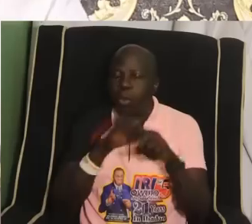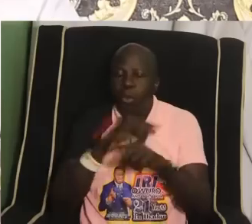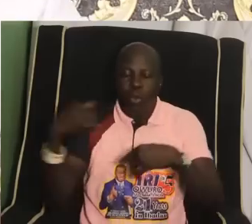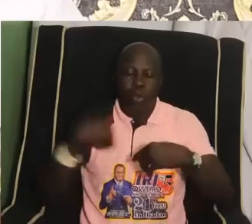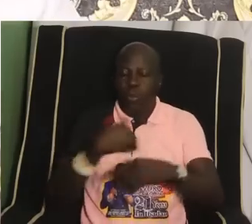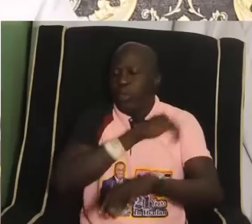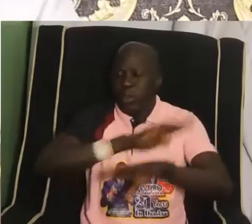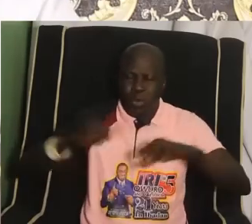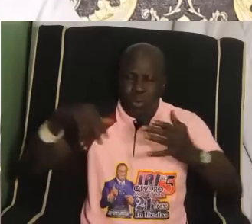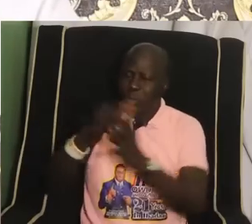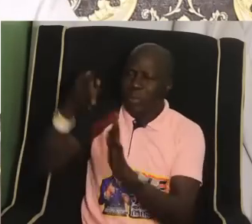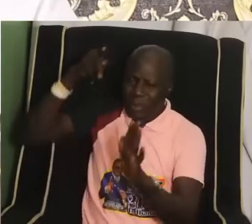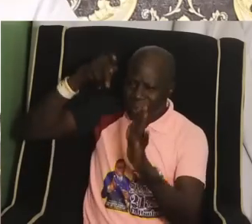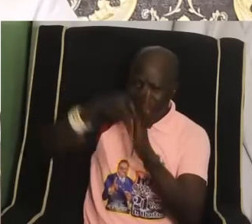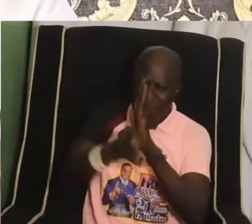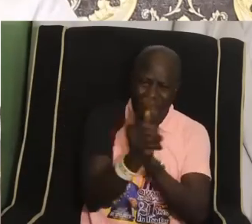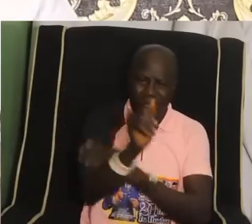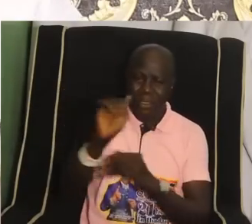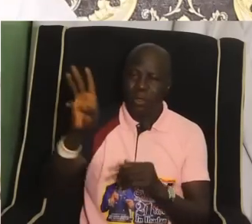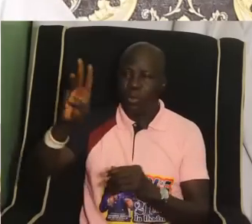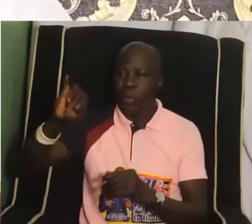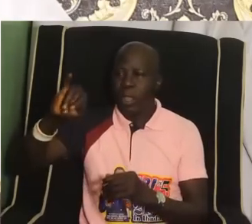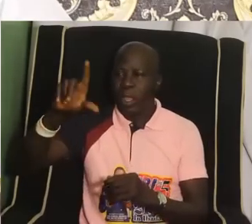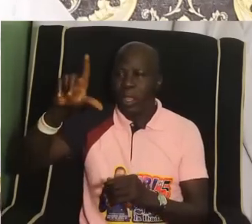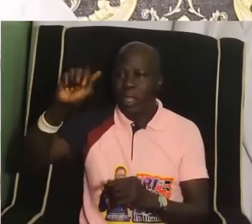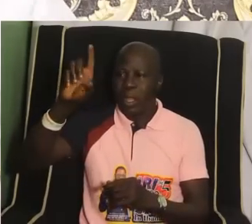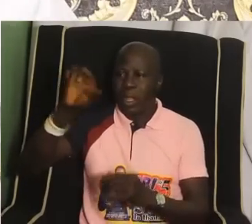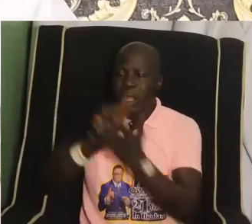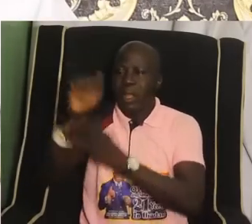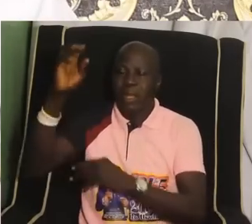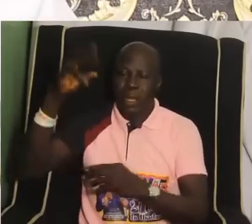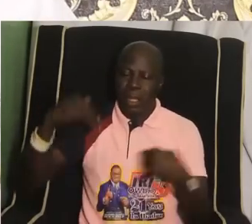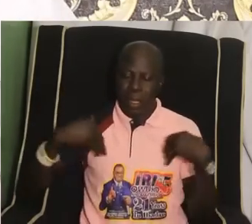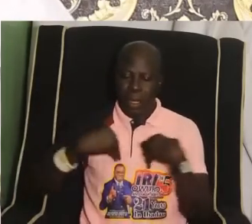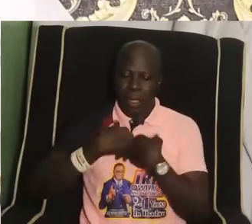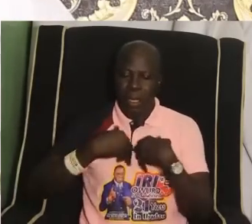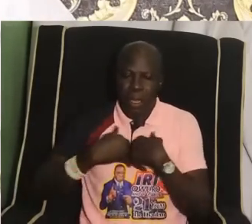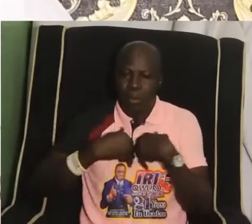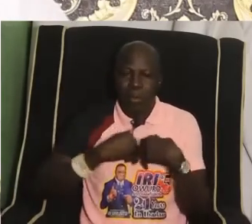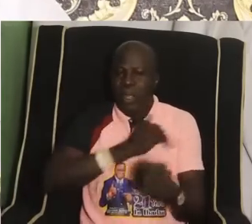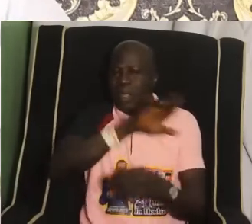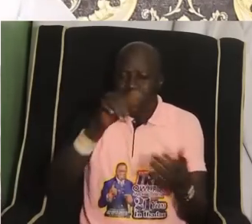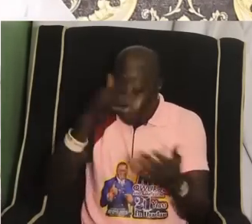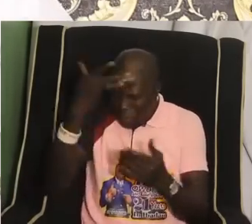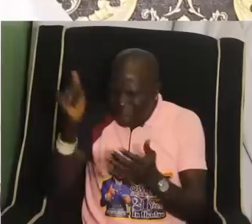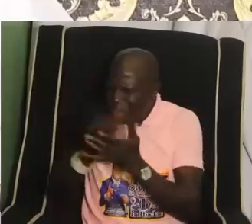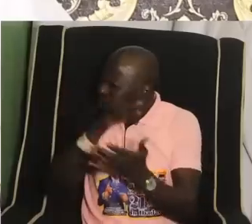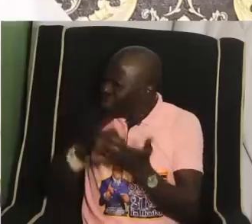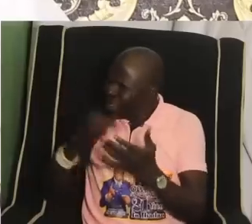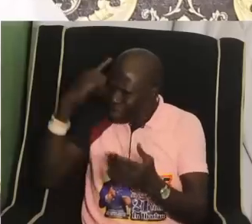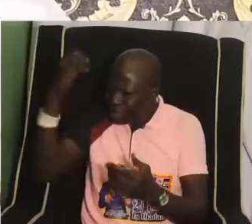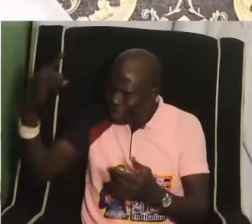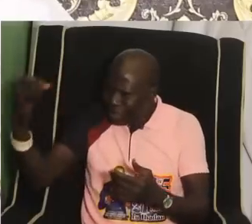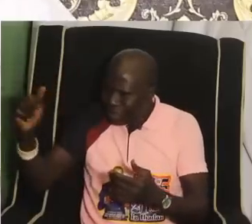don't miss kill wild animal. Now, Epa, Allah, IRI, so that I only one complaint.